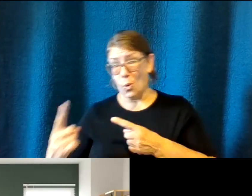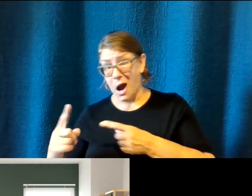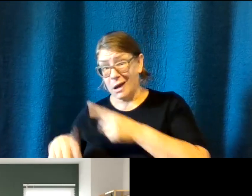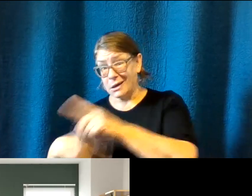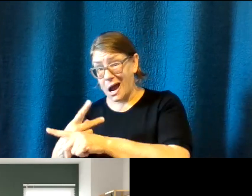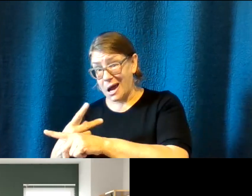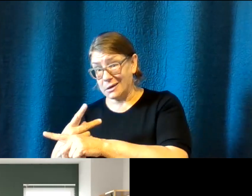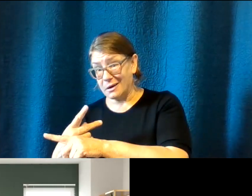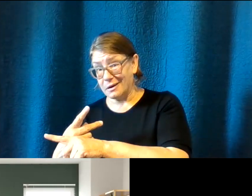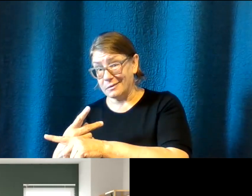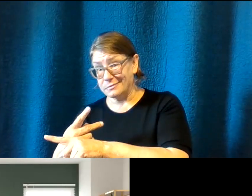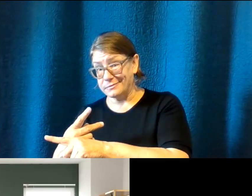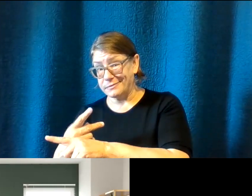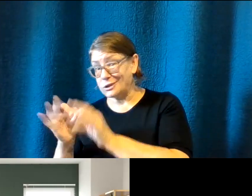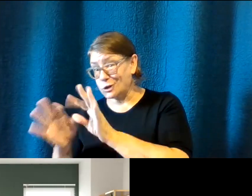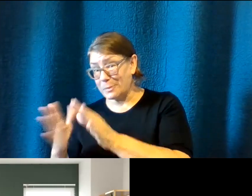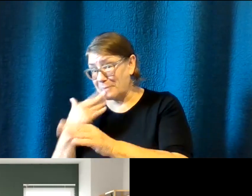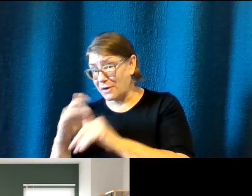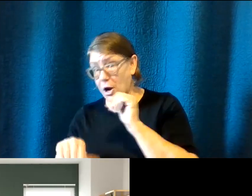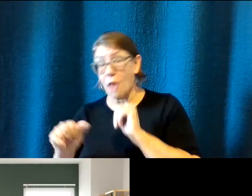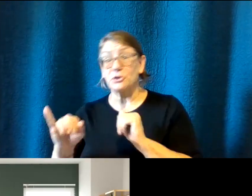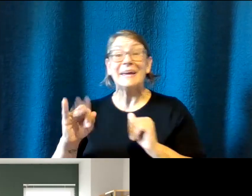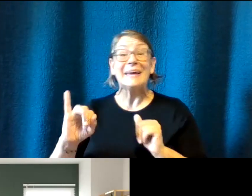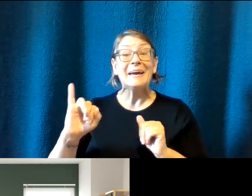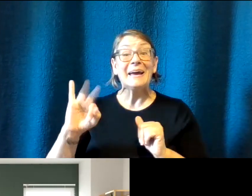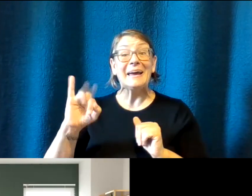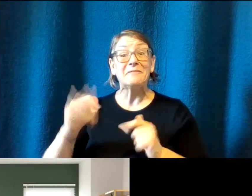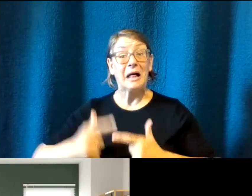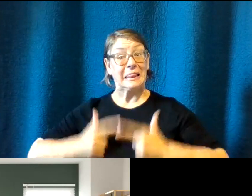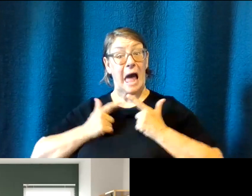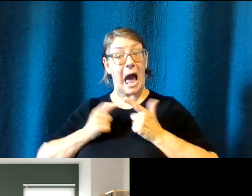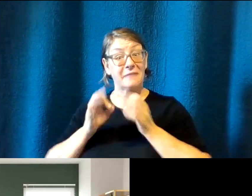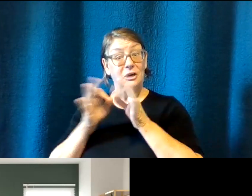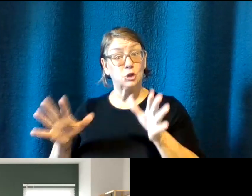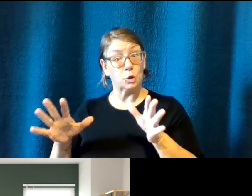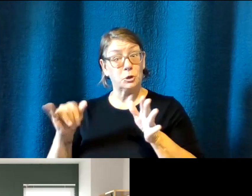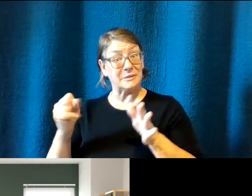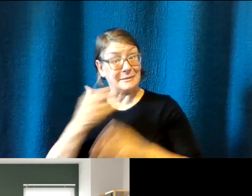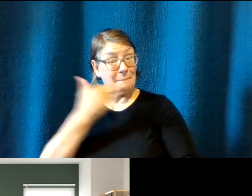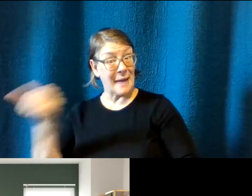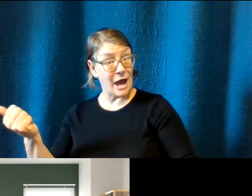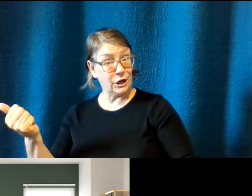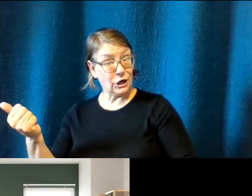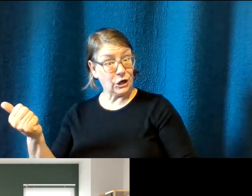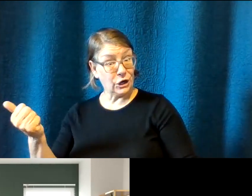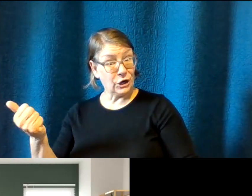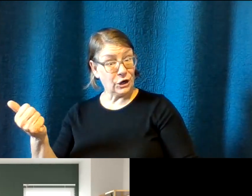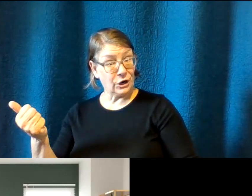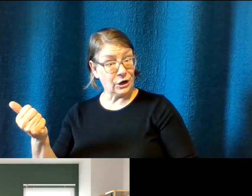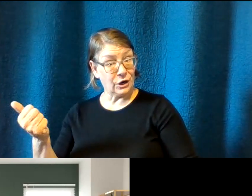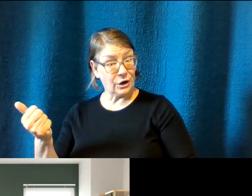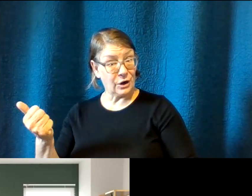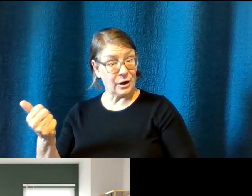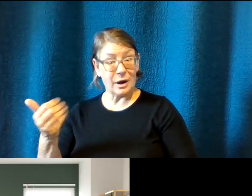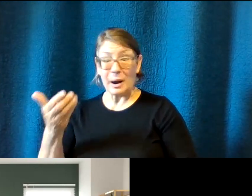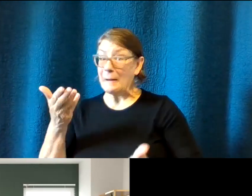live interpretation the best? Does that sometimes create a barrier where there's someone else in the room that maybe they don't want to